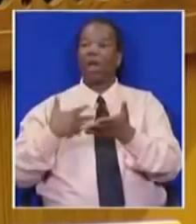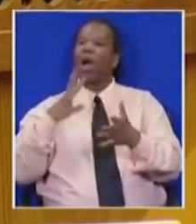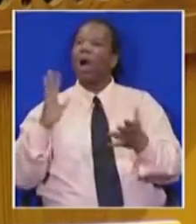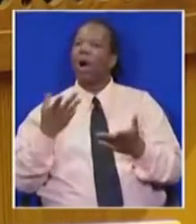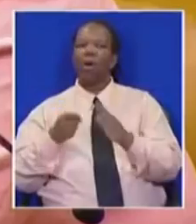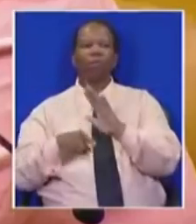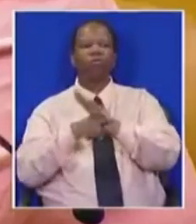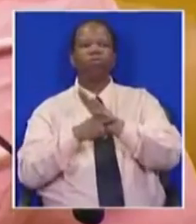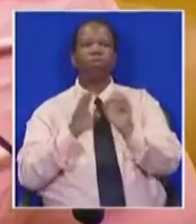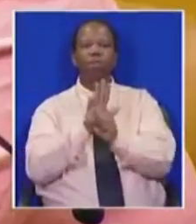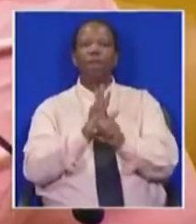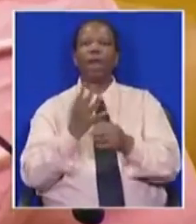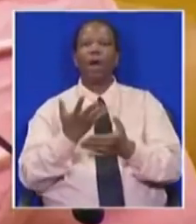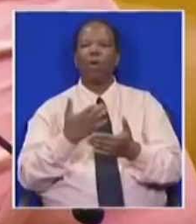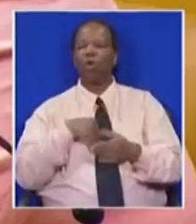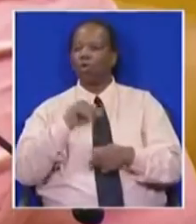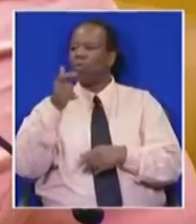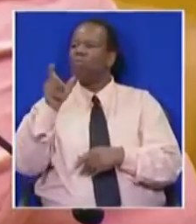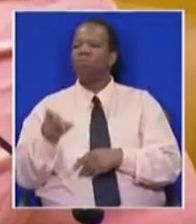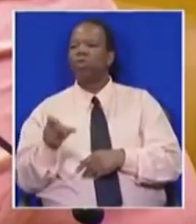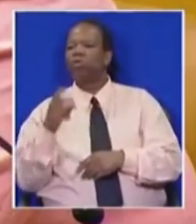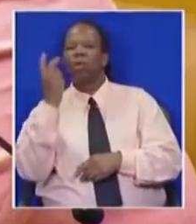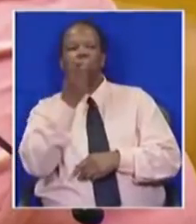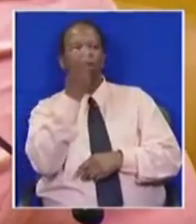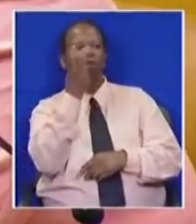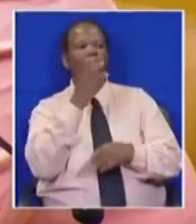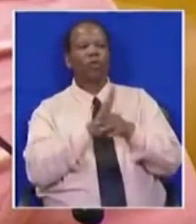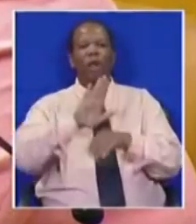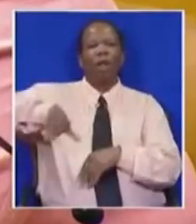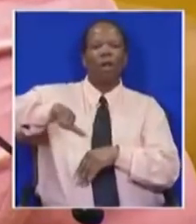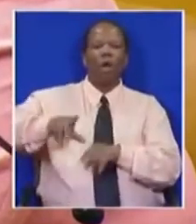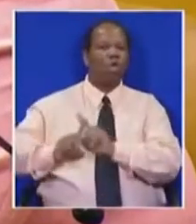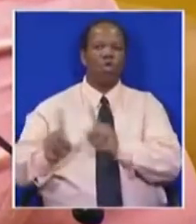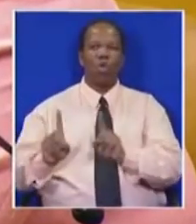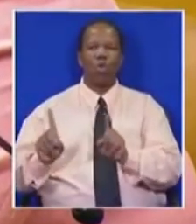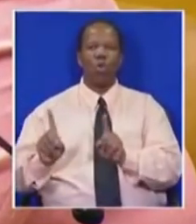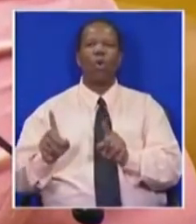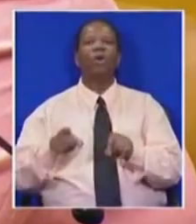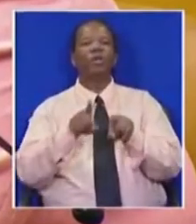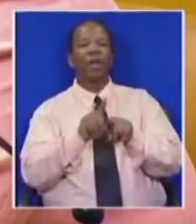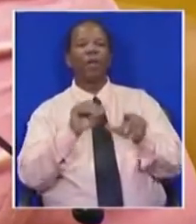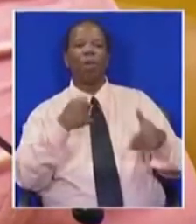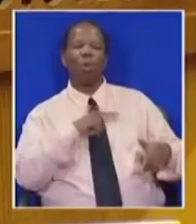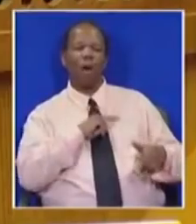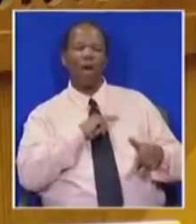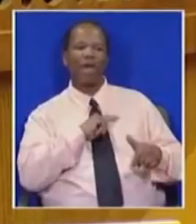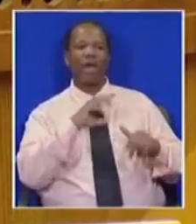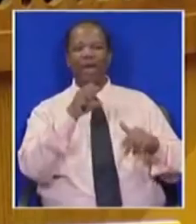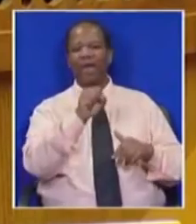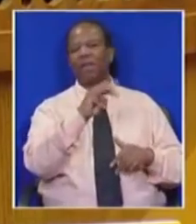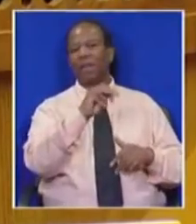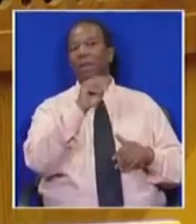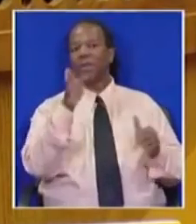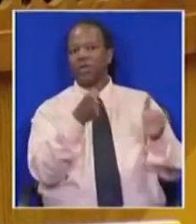that young job seekers are not left behind. We need to consider wide exemptions for small businesses from minimum